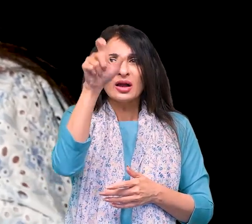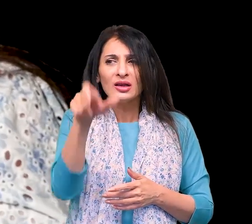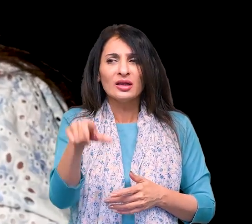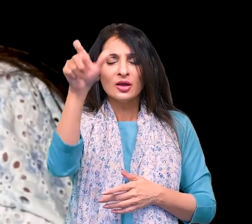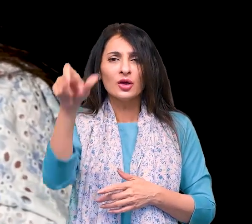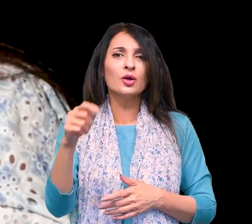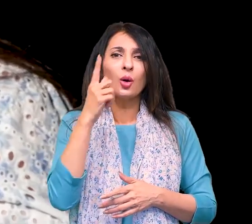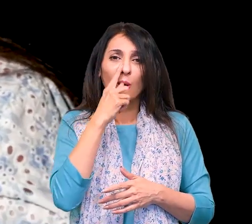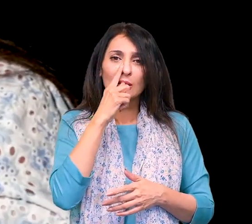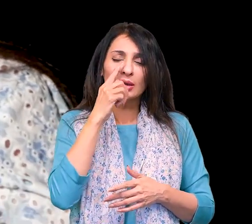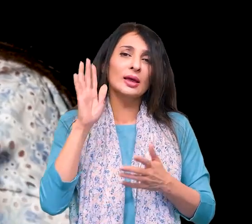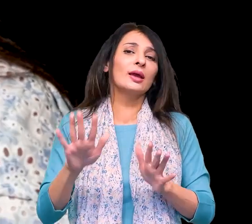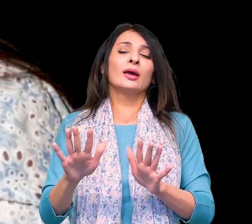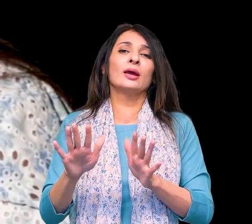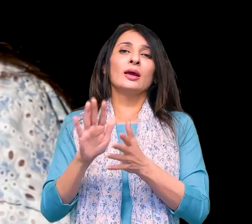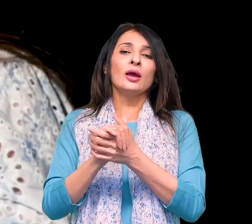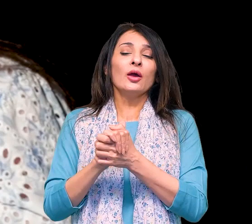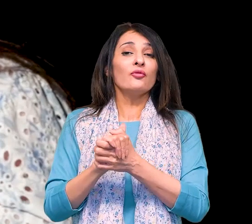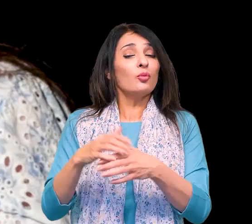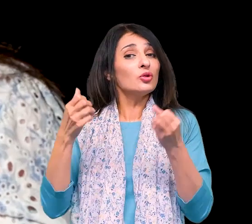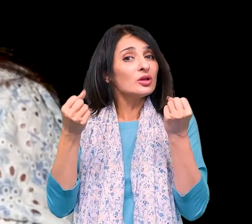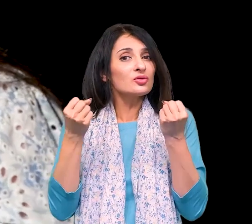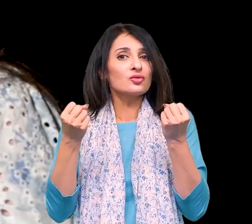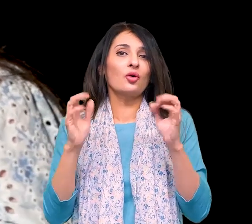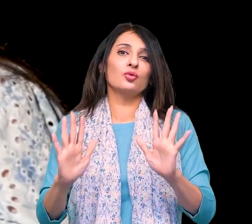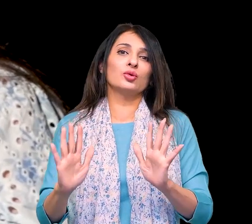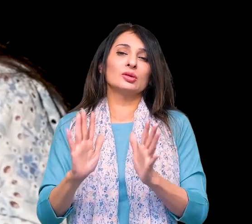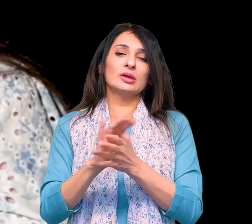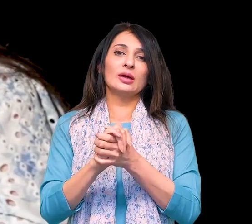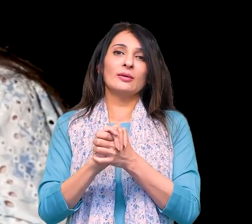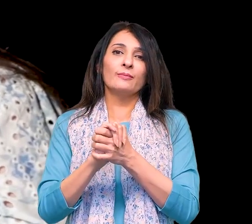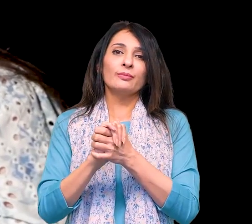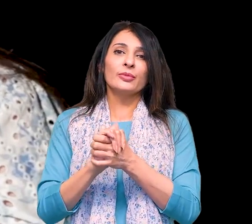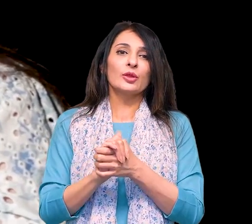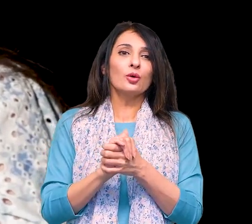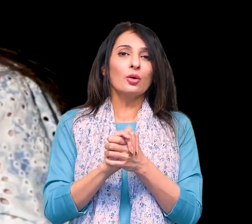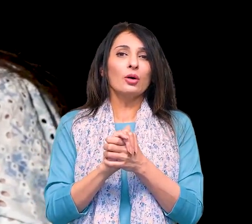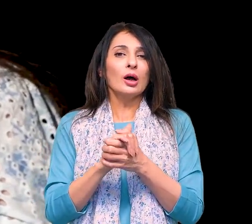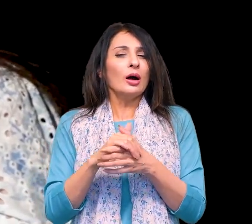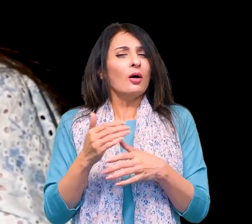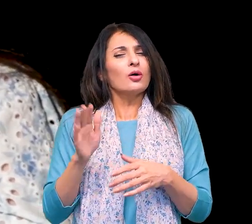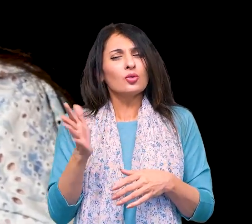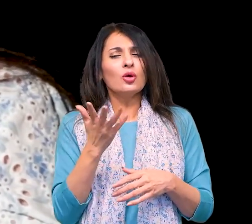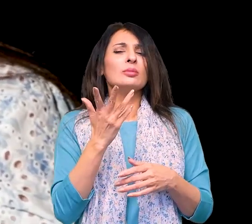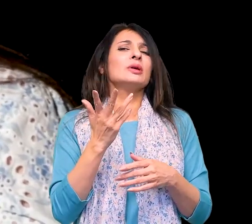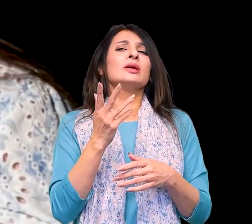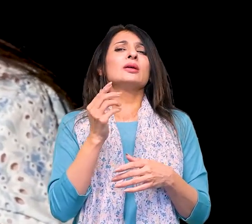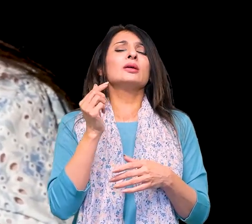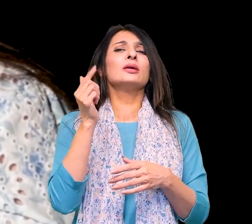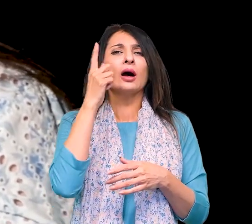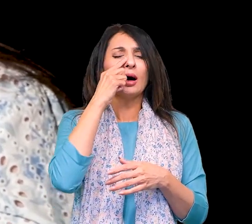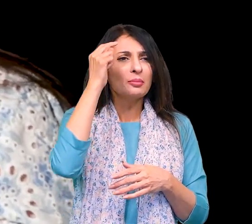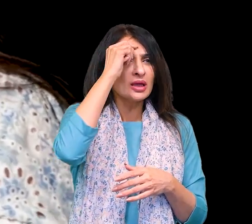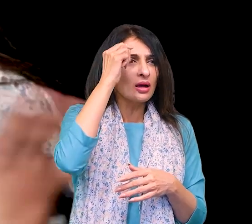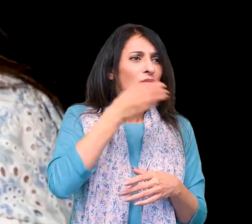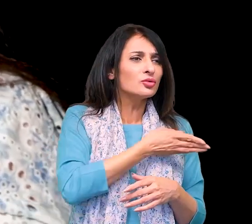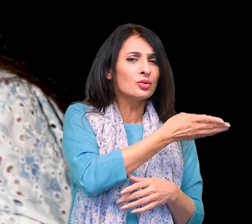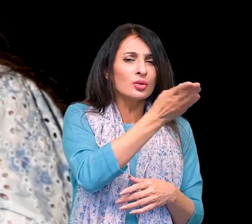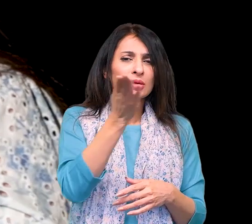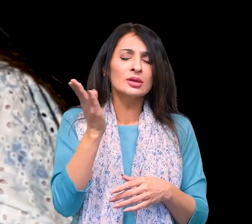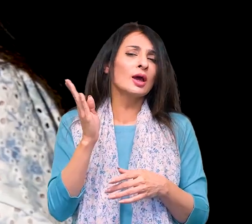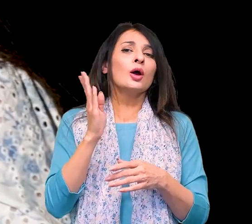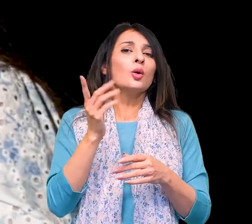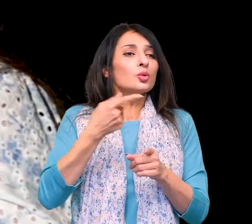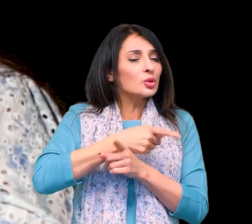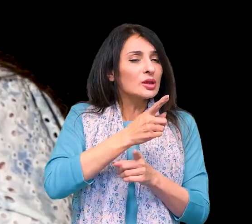what the market needs. So the Professional Women's Group is now more than like 300 ammis strong. And it's just a WhatsApp group of